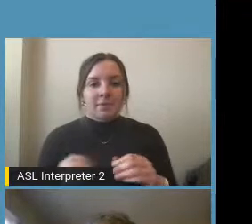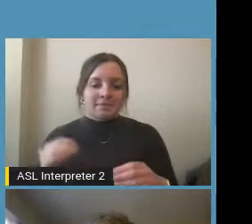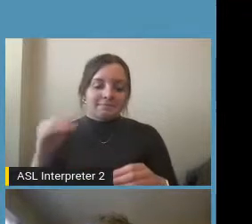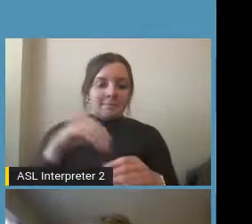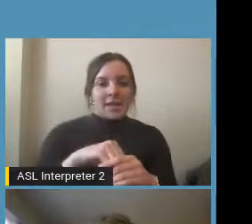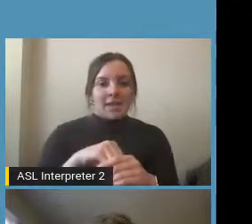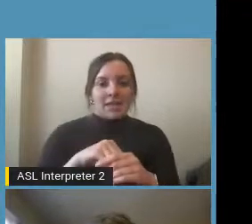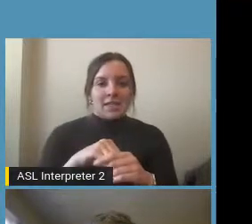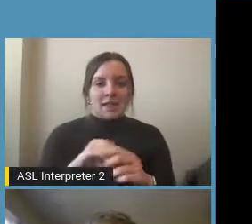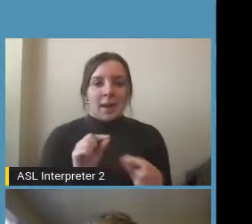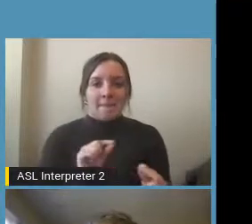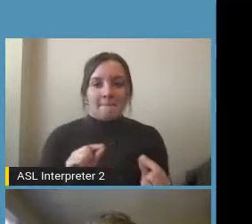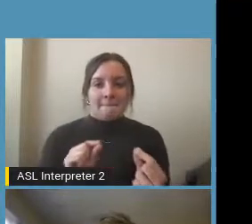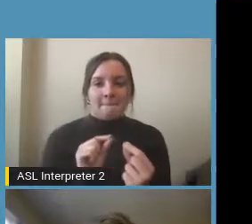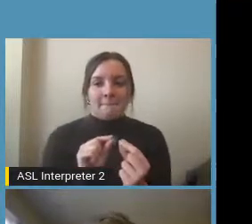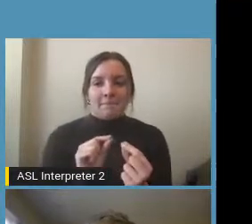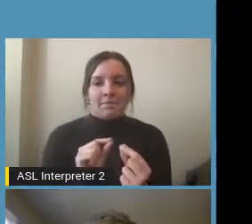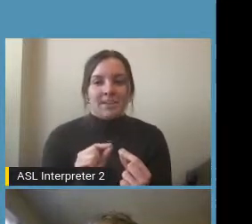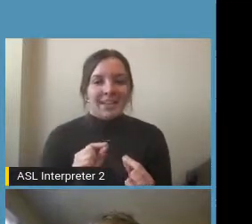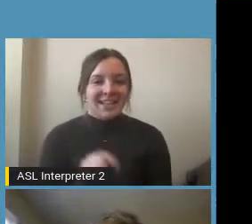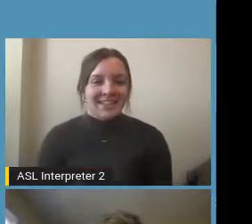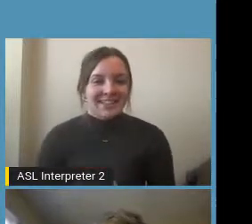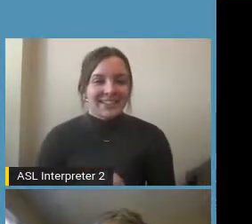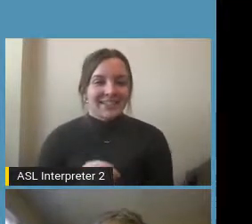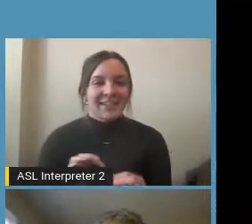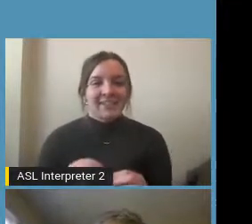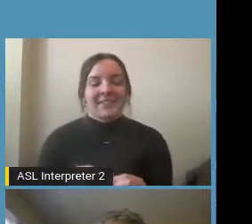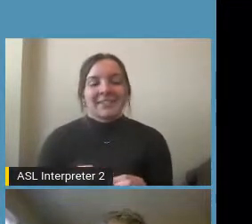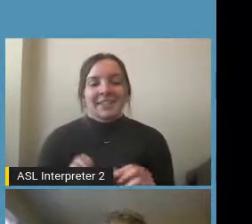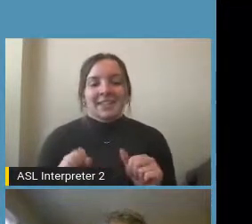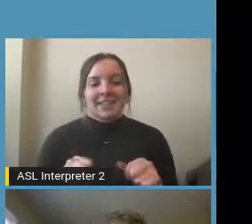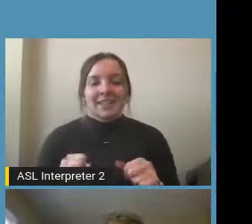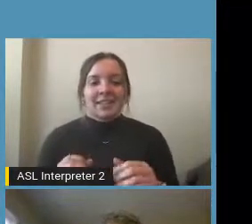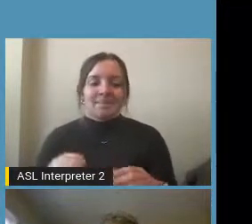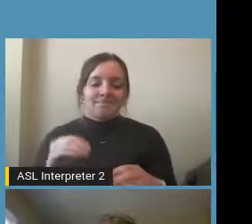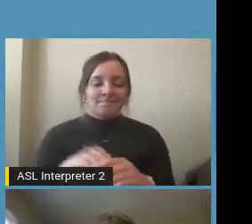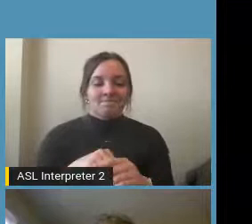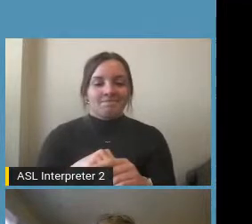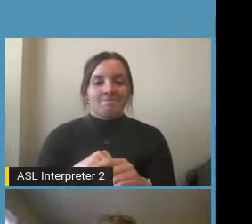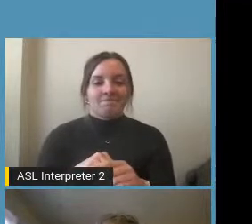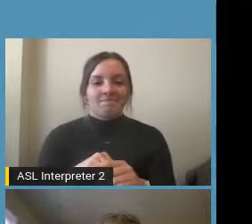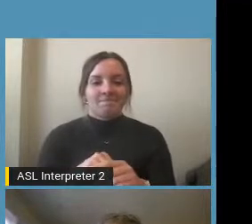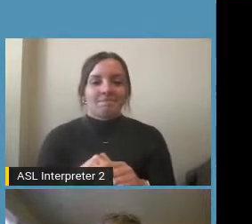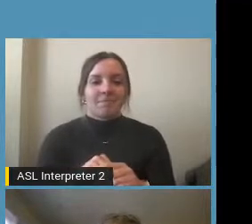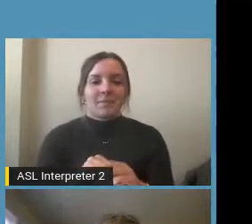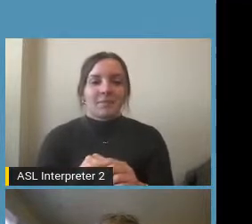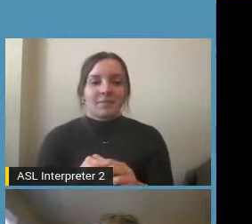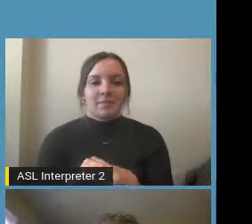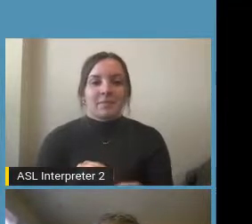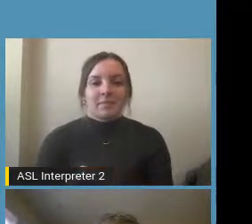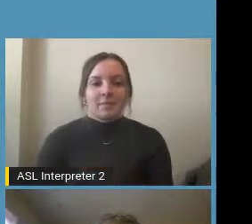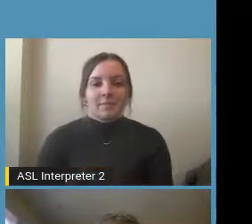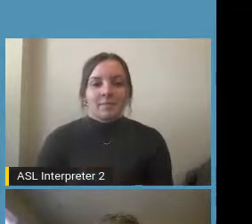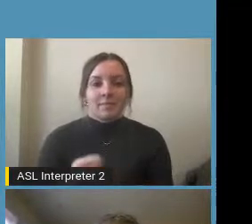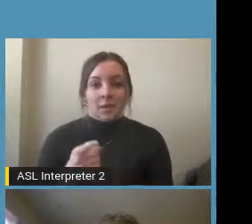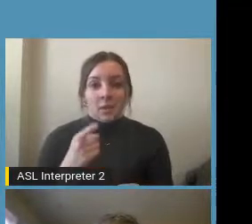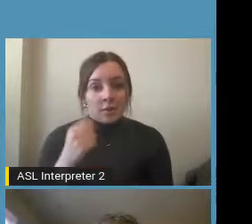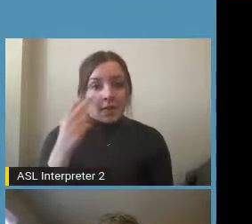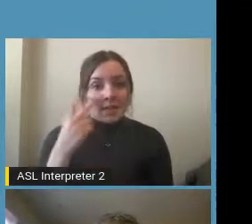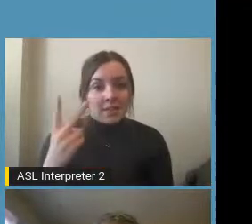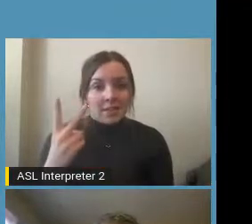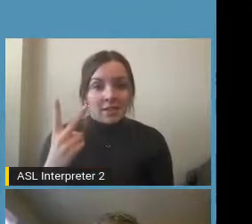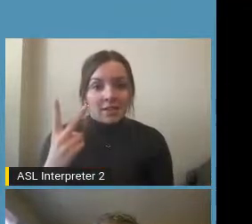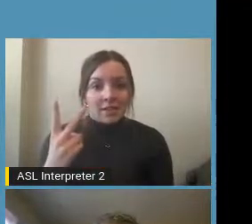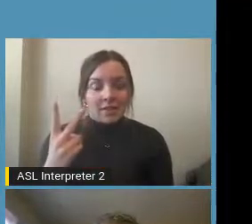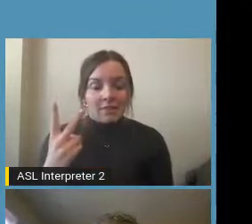they could place the model or the artwork on top. And then here to the left, you can see how it perfectly fits